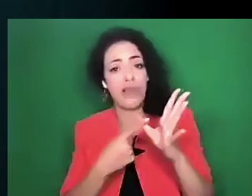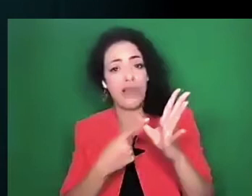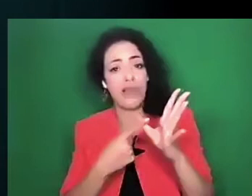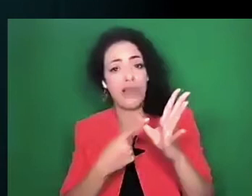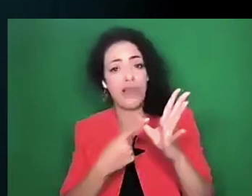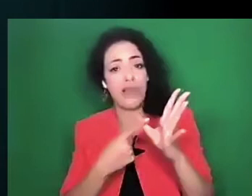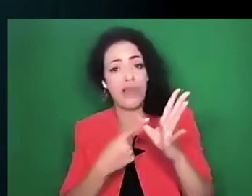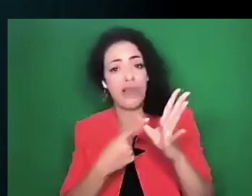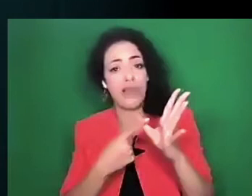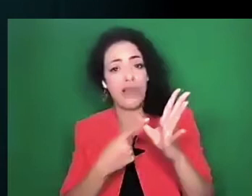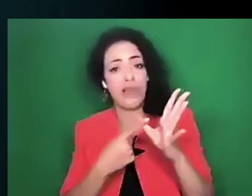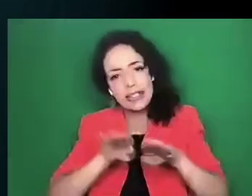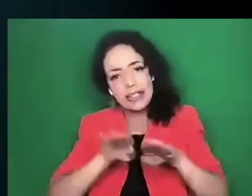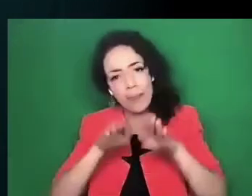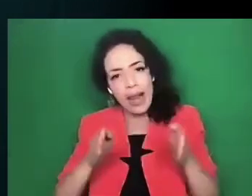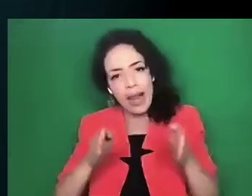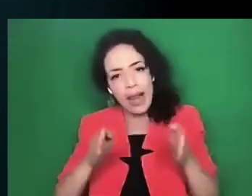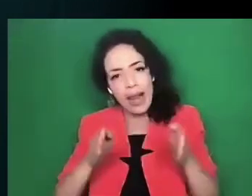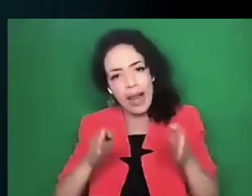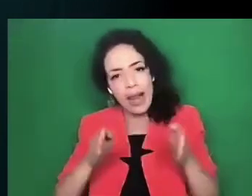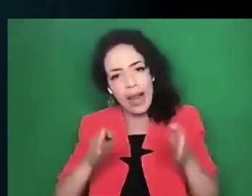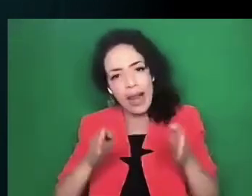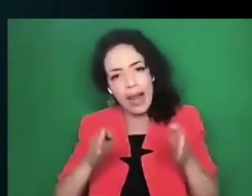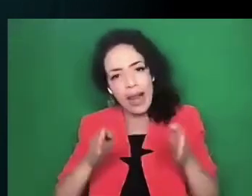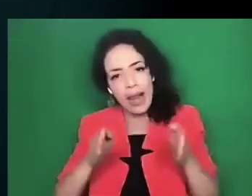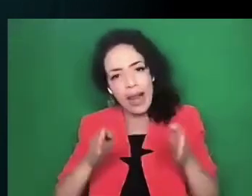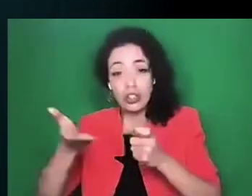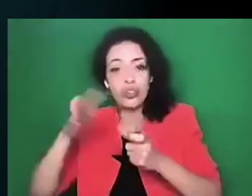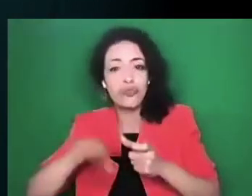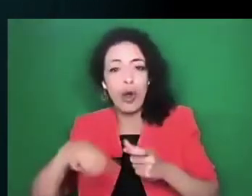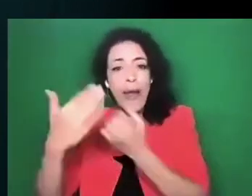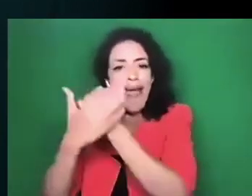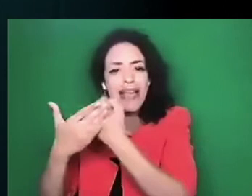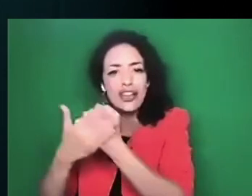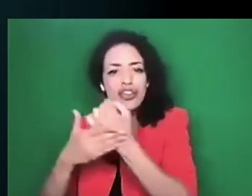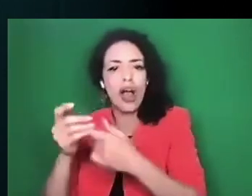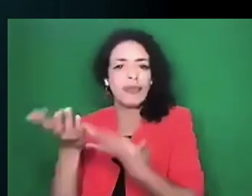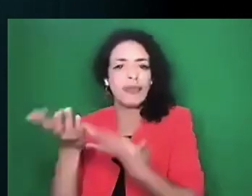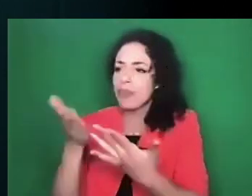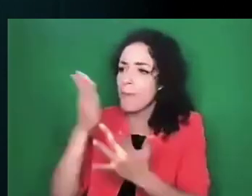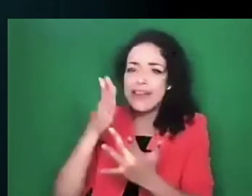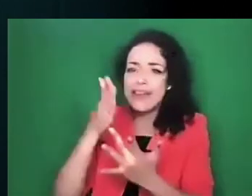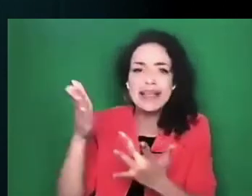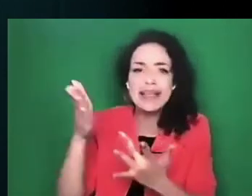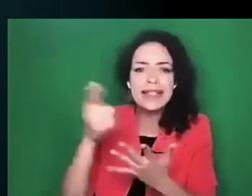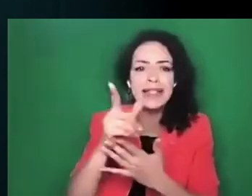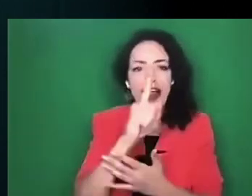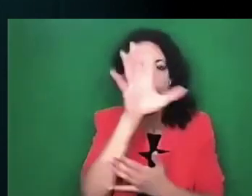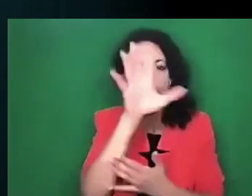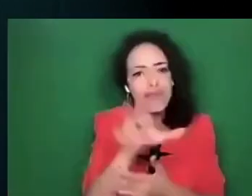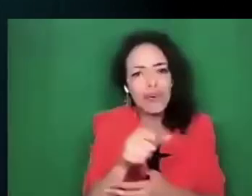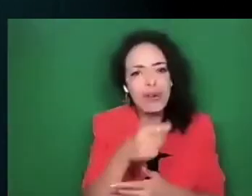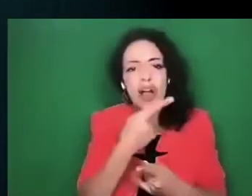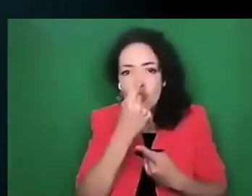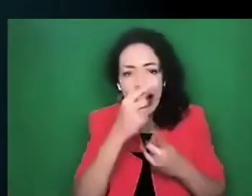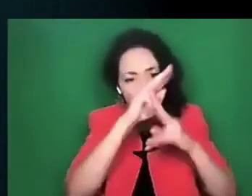of Asia, Africa, and the Arab world to investigate this new economic possibility beyond the constraints of the cultural